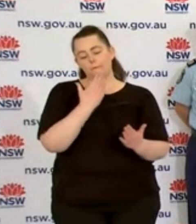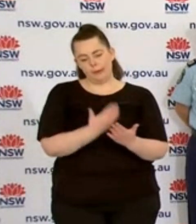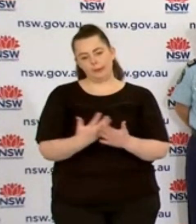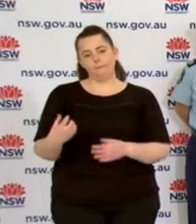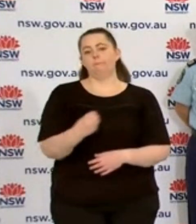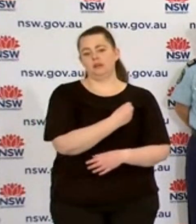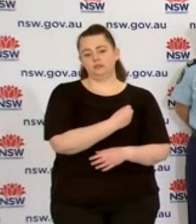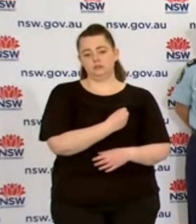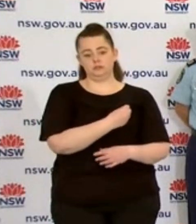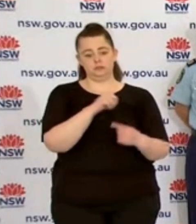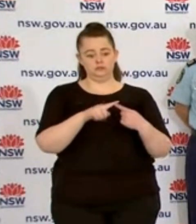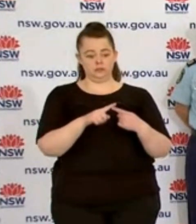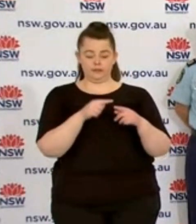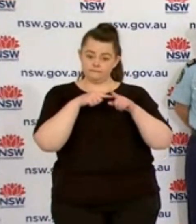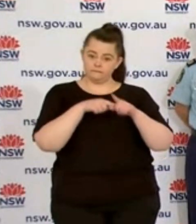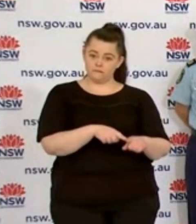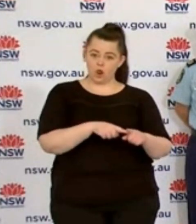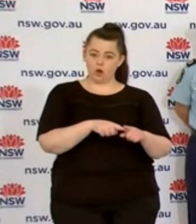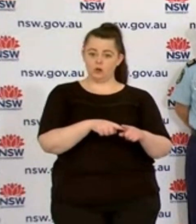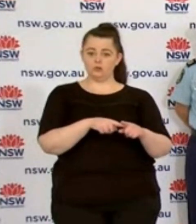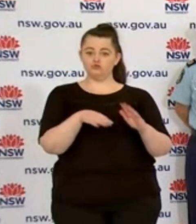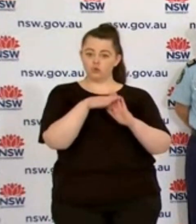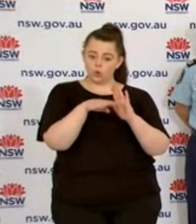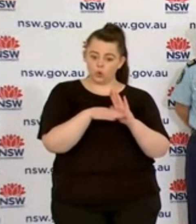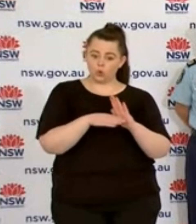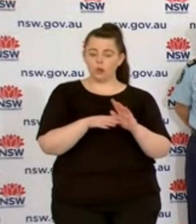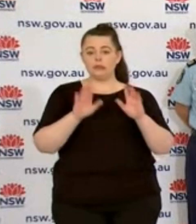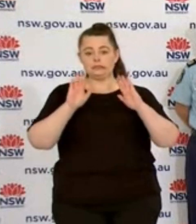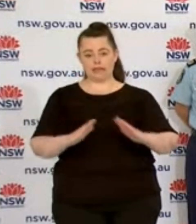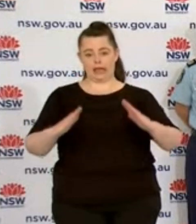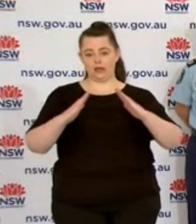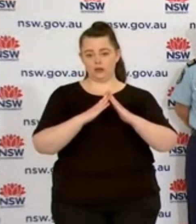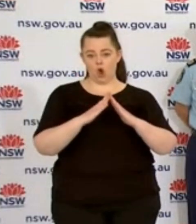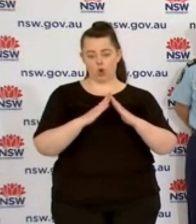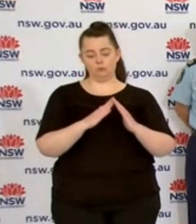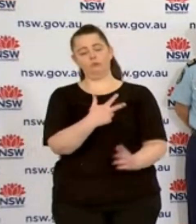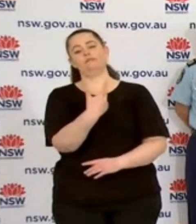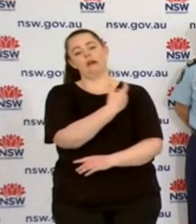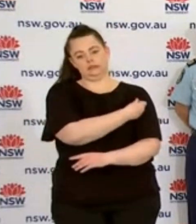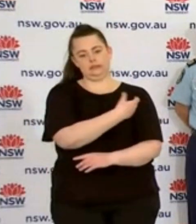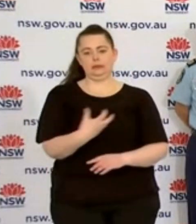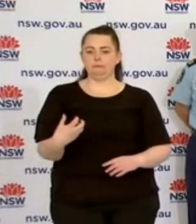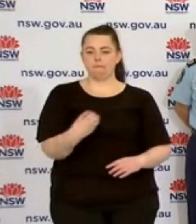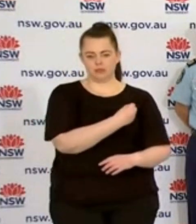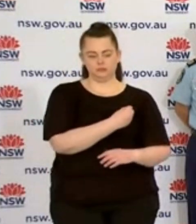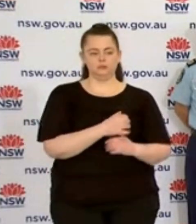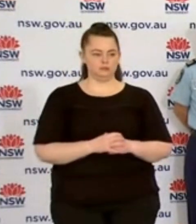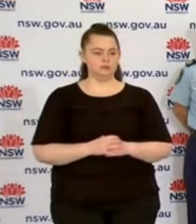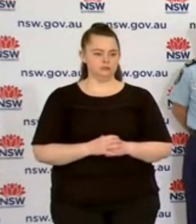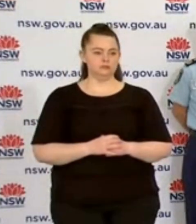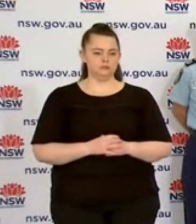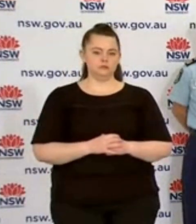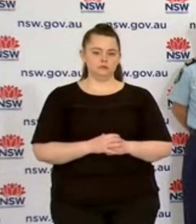thing and getting vaccinated is a tool we have to get us where we need to go. And I'm confident we will get there, because we've been through